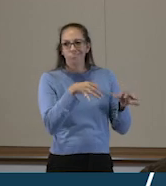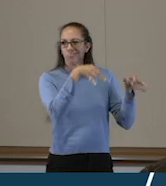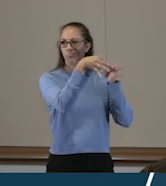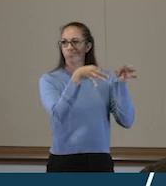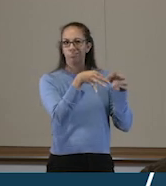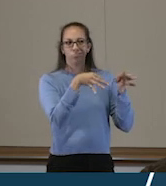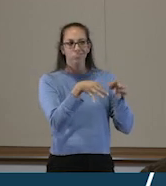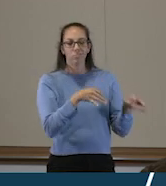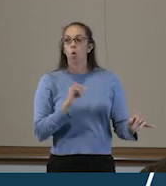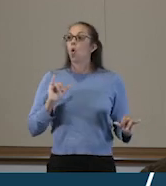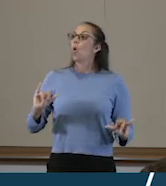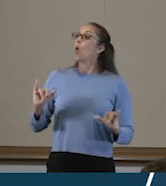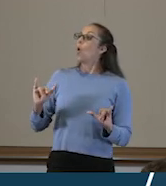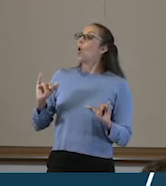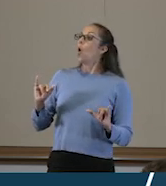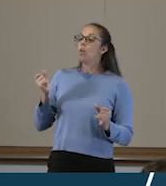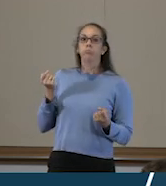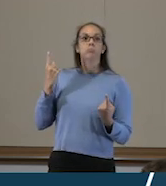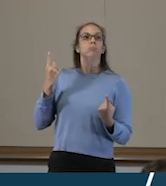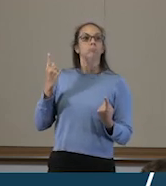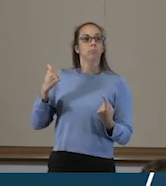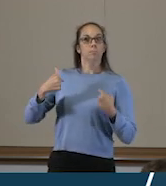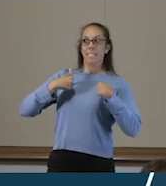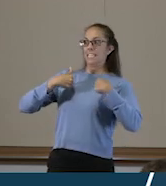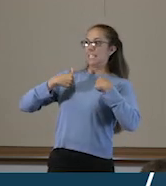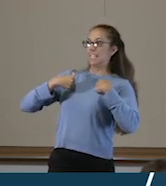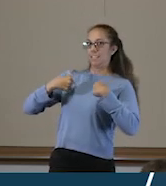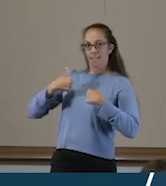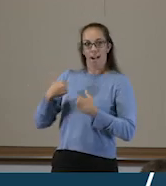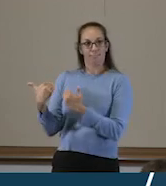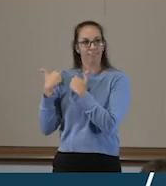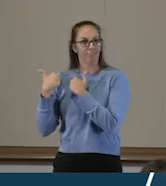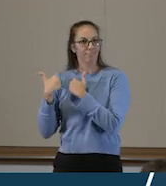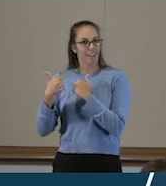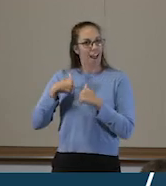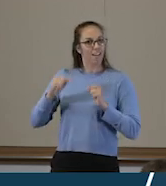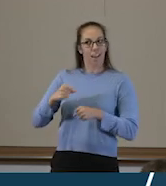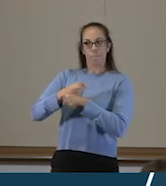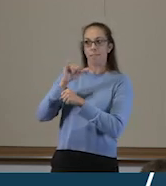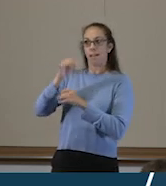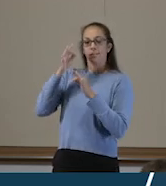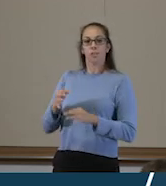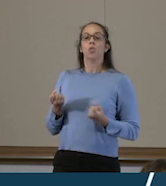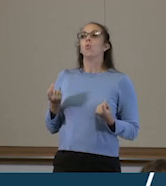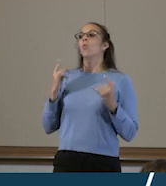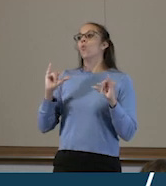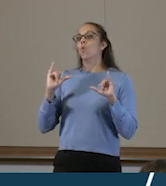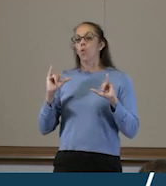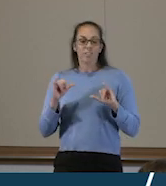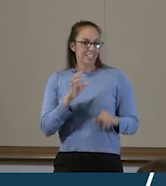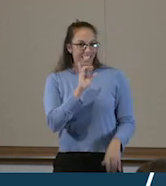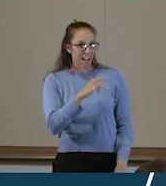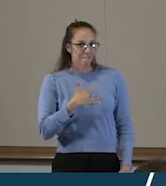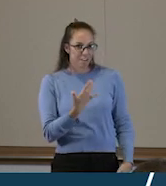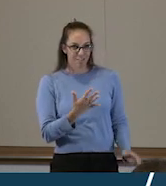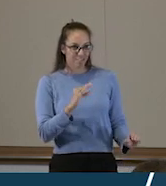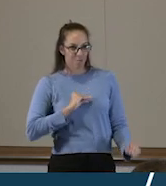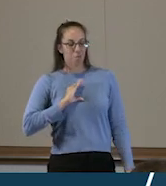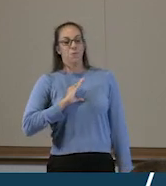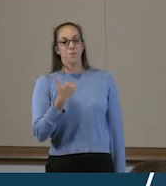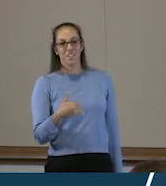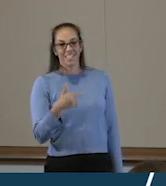can make a decision. And the light turns on in their head, right? There's it's like a eureka moment, for lack of a better